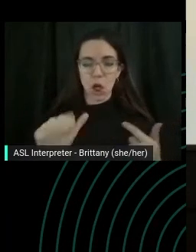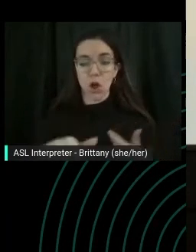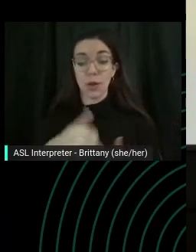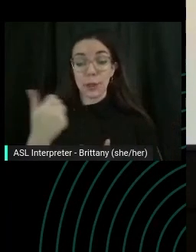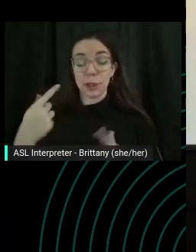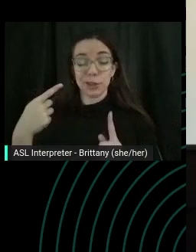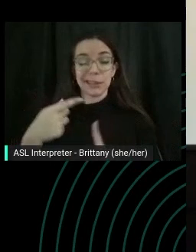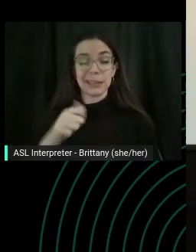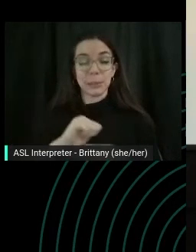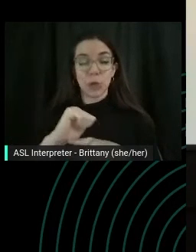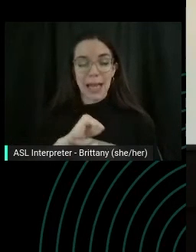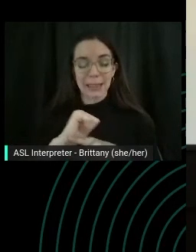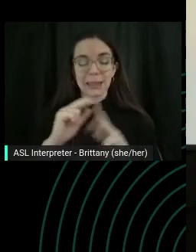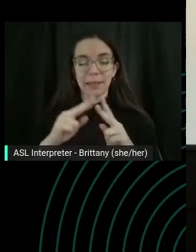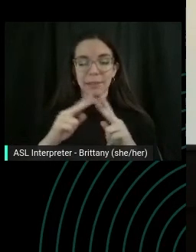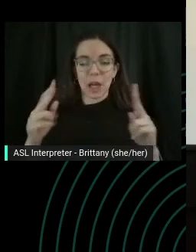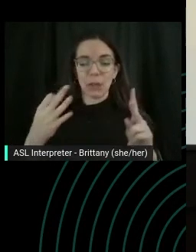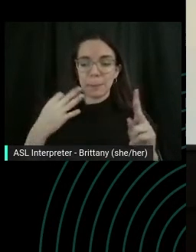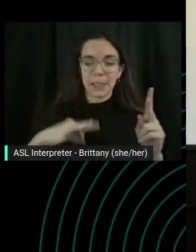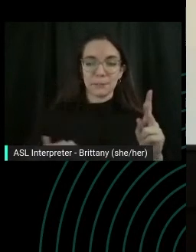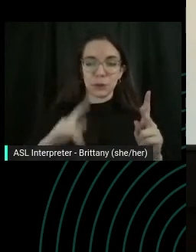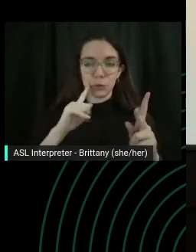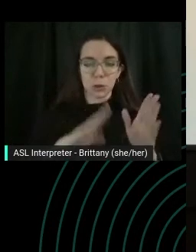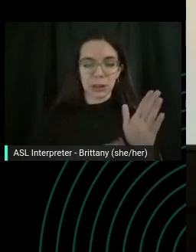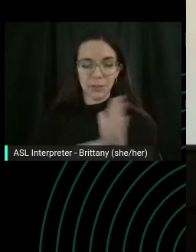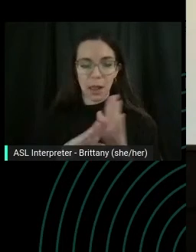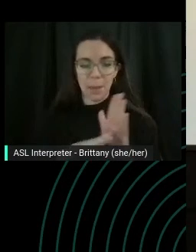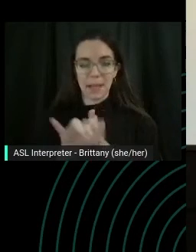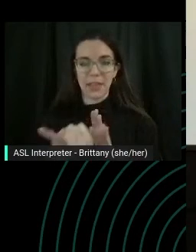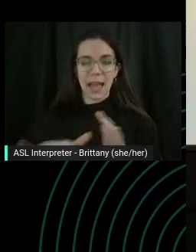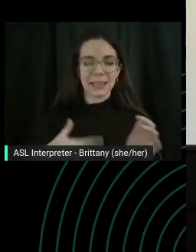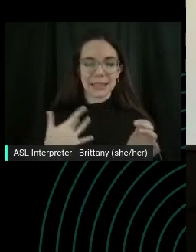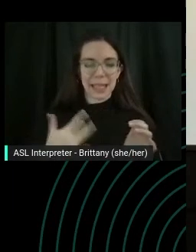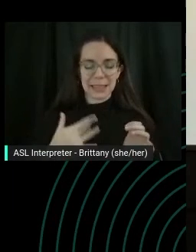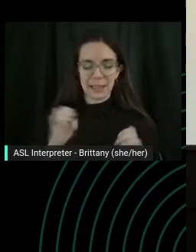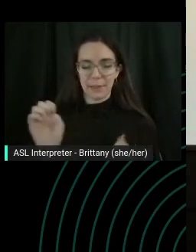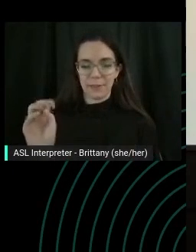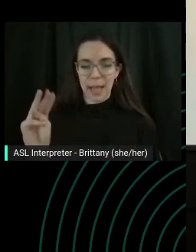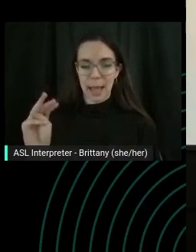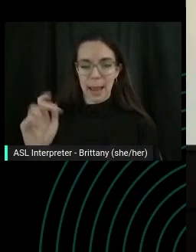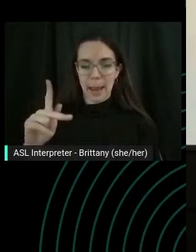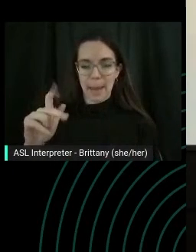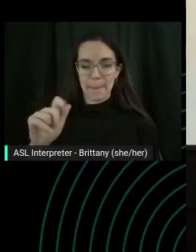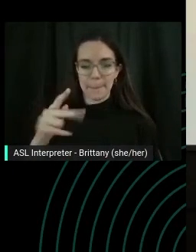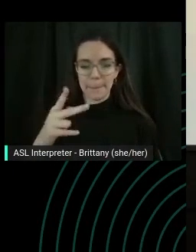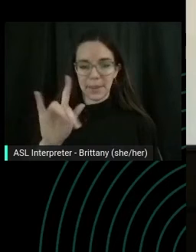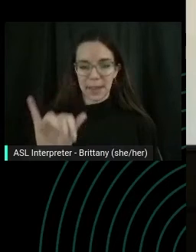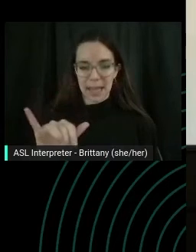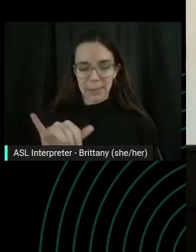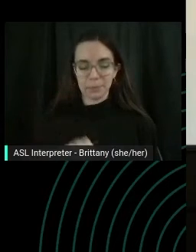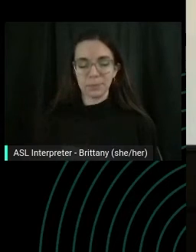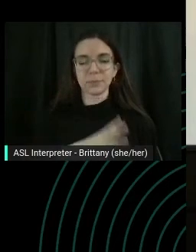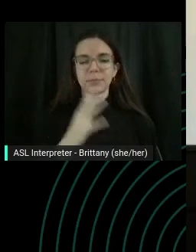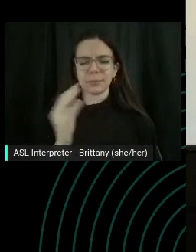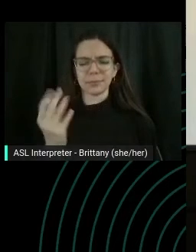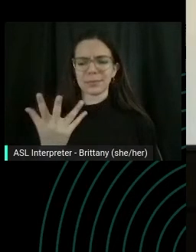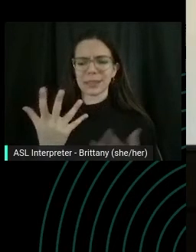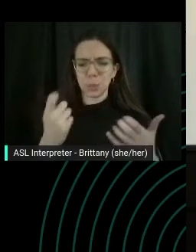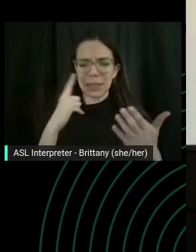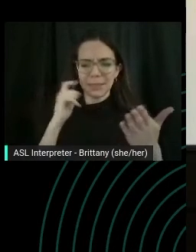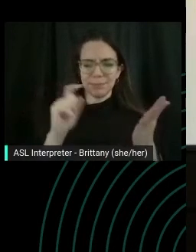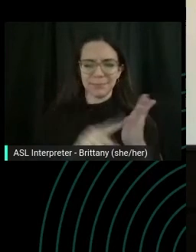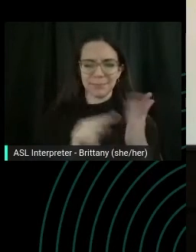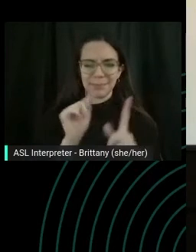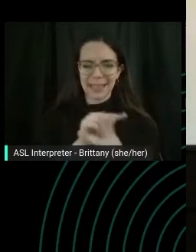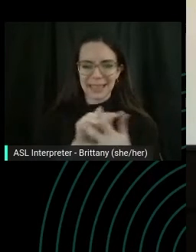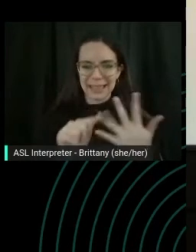beneficial for developing that sense of empathy. I also just want to acknowledge that, again, these practices may not